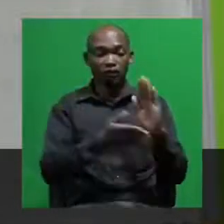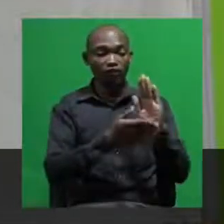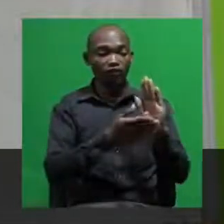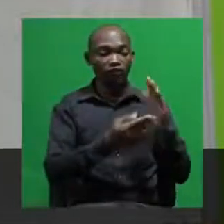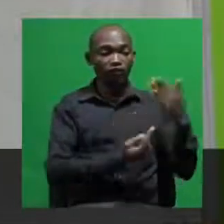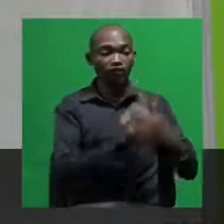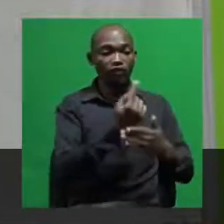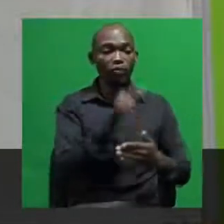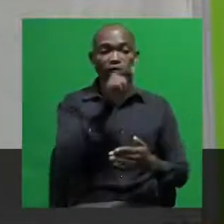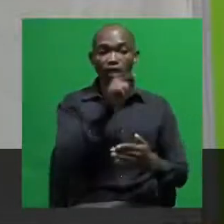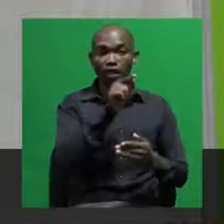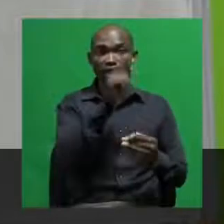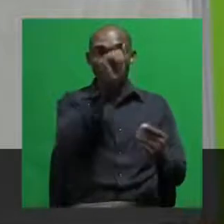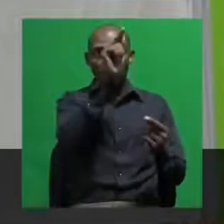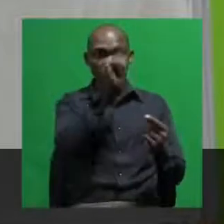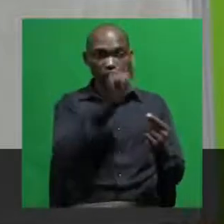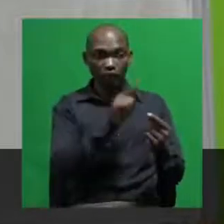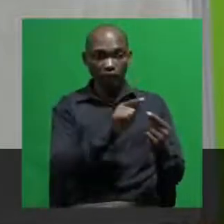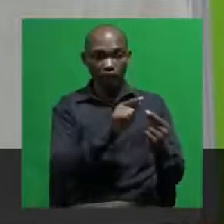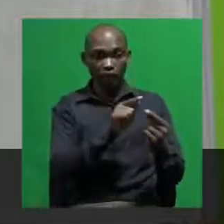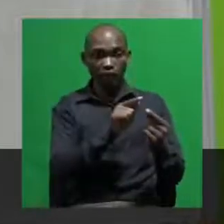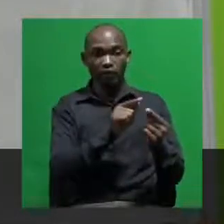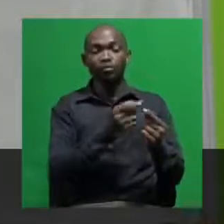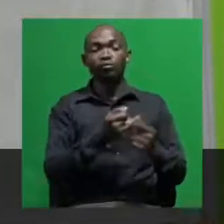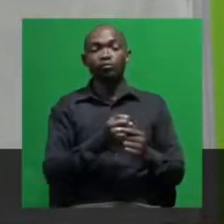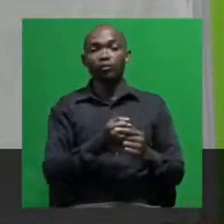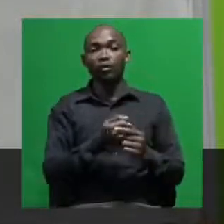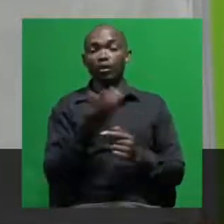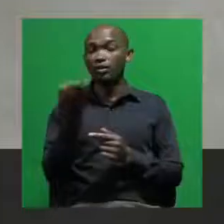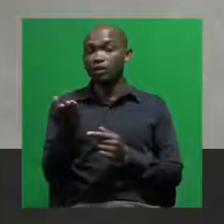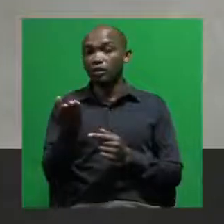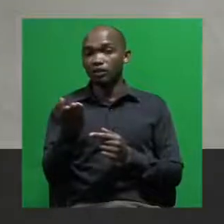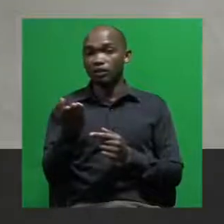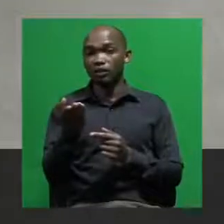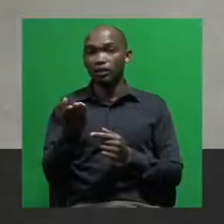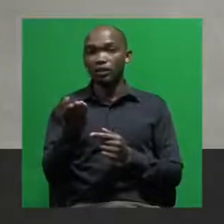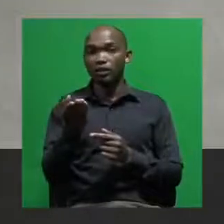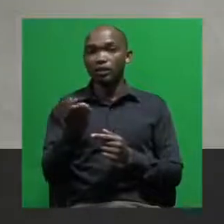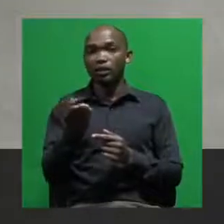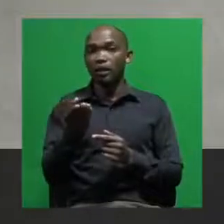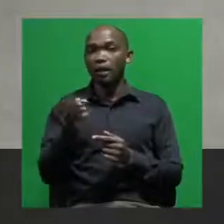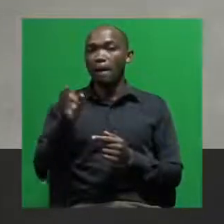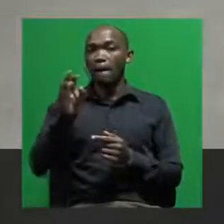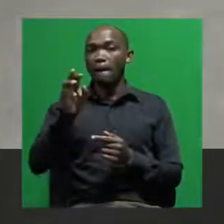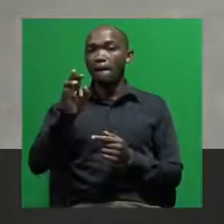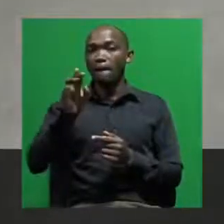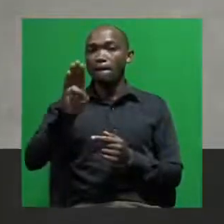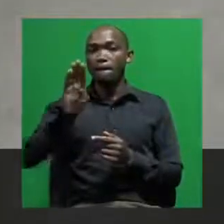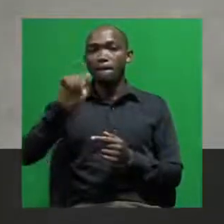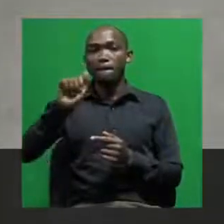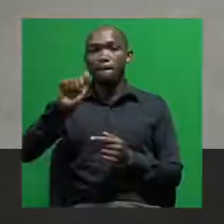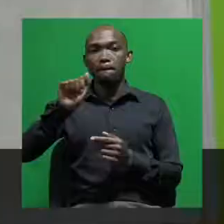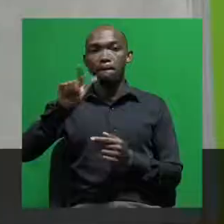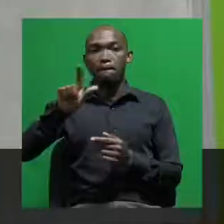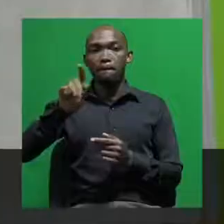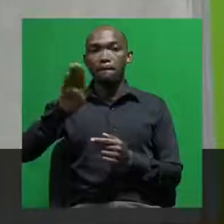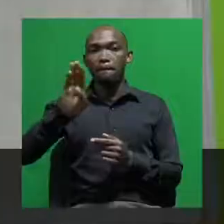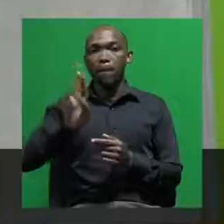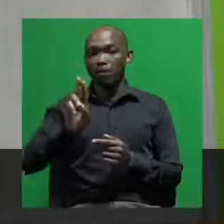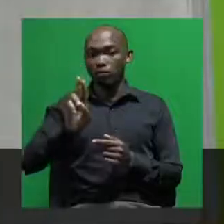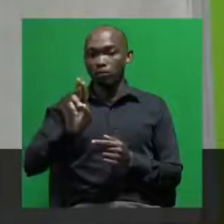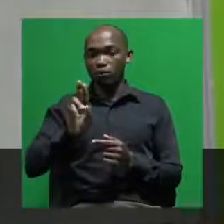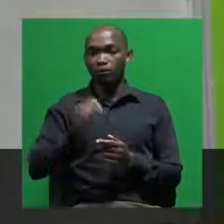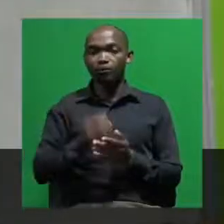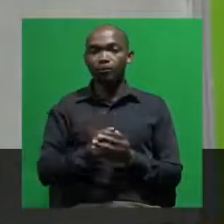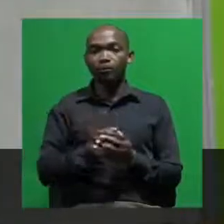here. This is the stem of the thermometer, while this one is the bulb of the thermometer. And